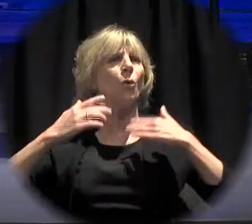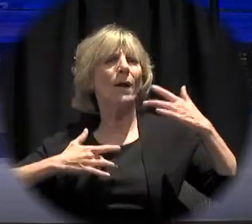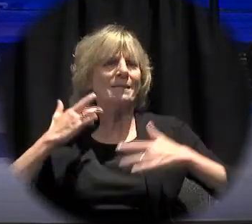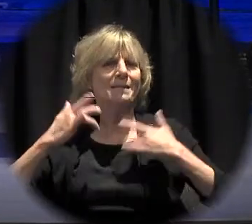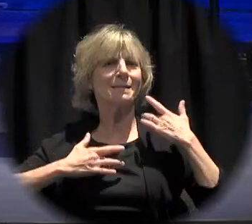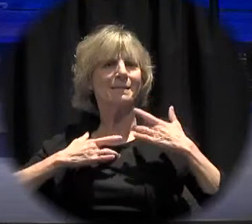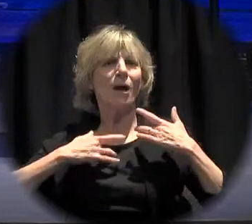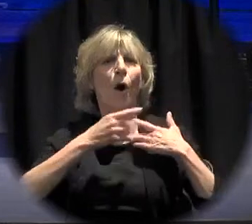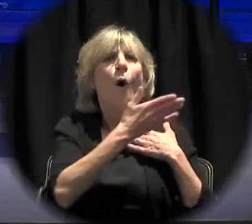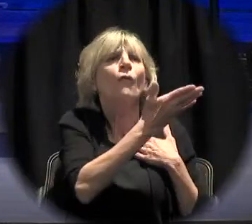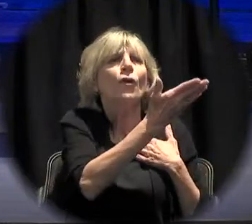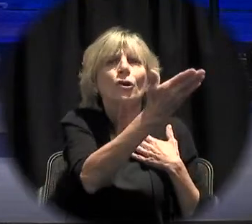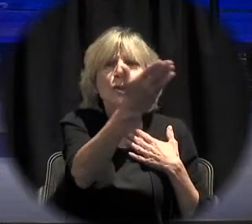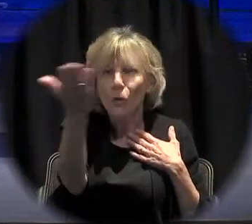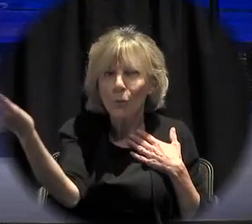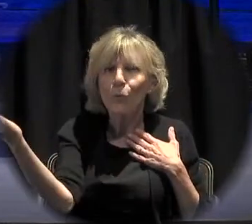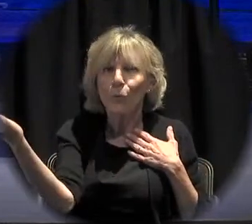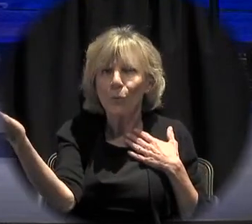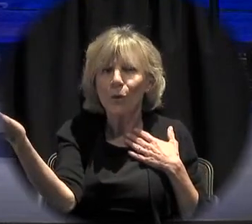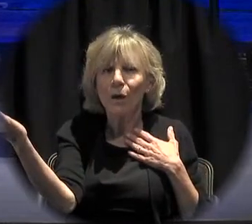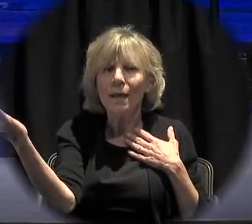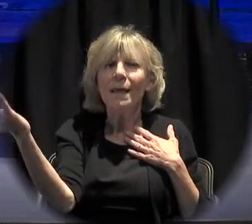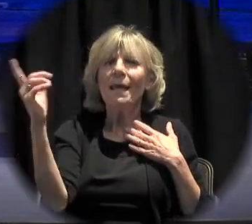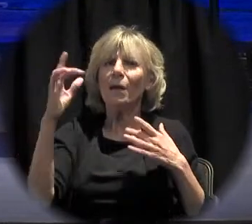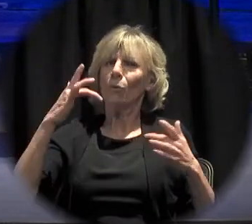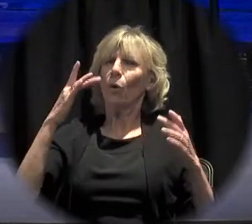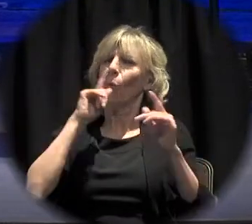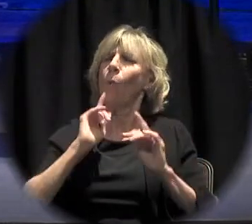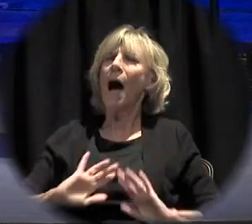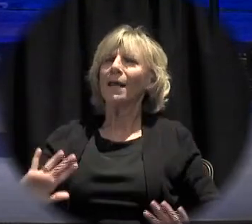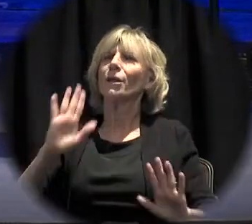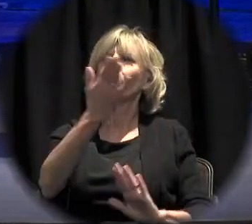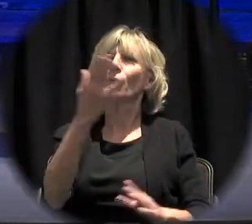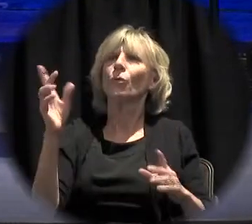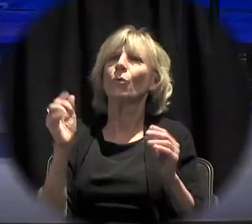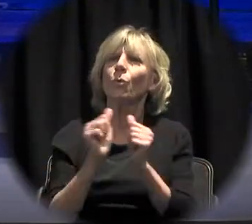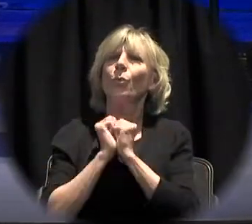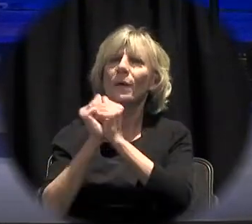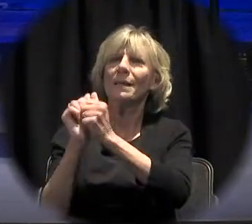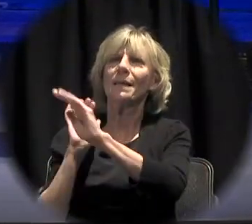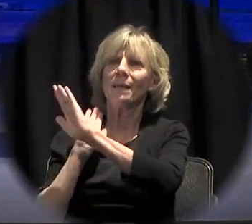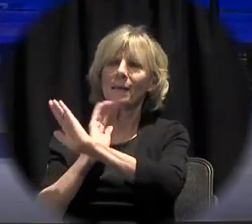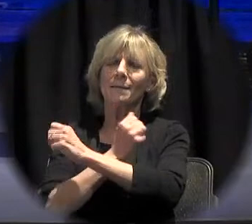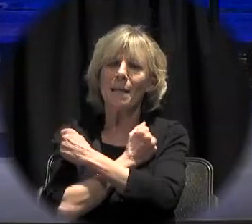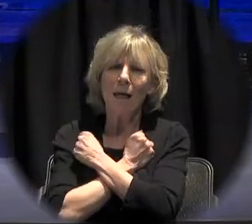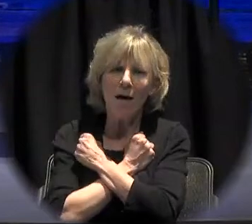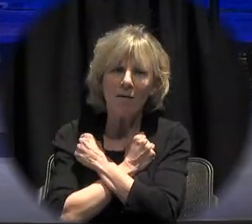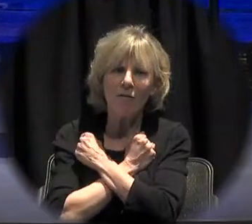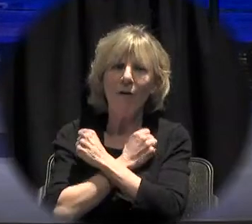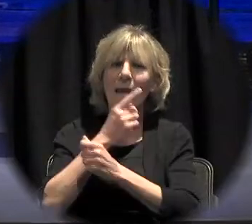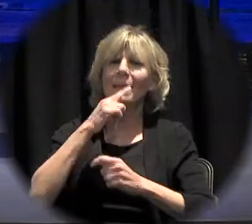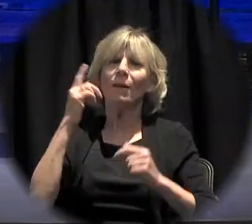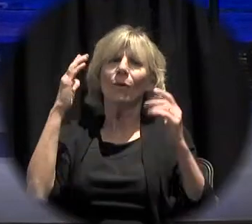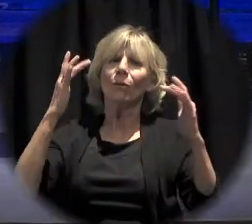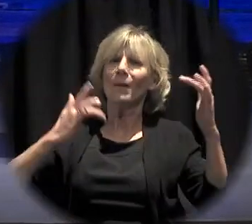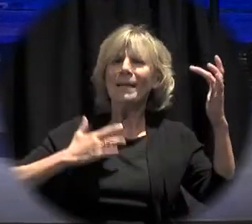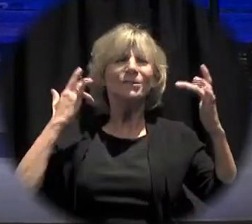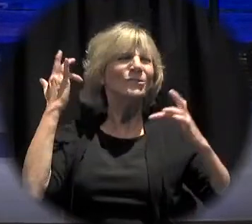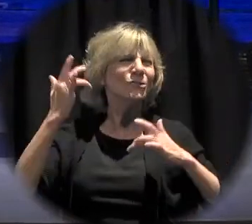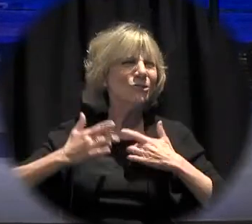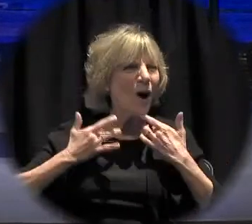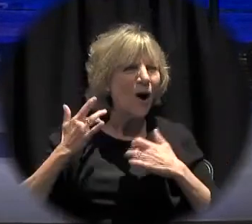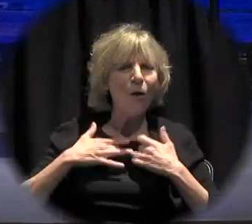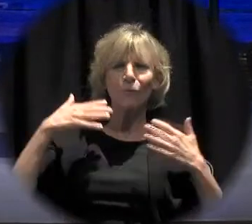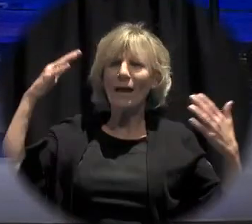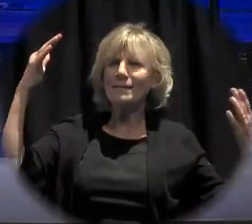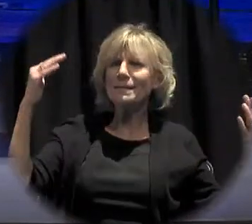quiet a baby. He will exalt over you with loud singing. Amazing images of God's